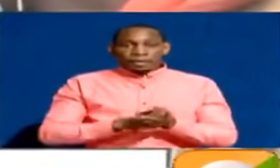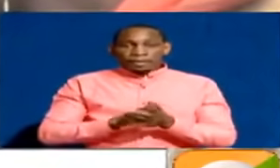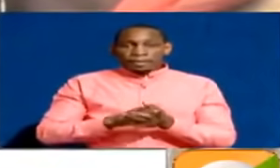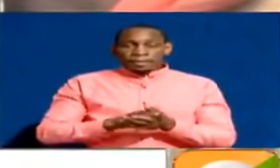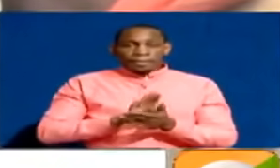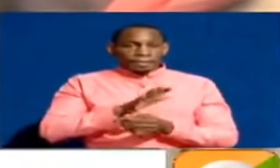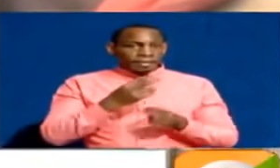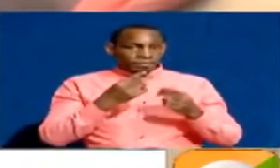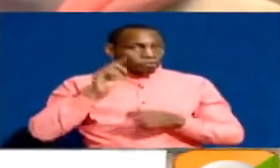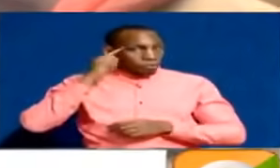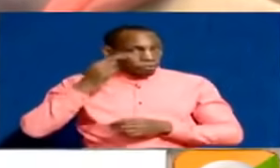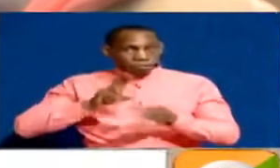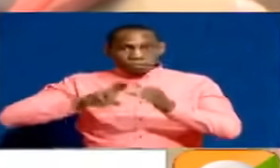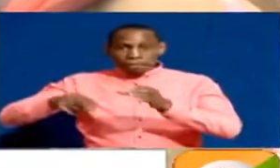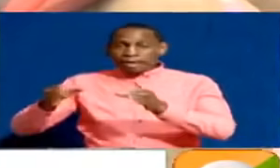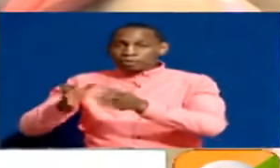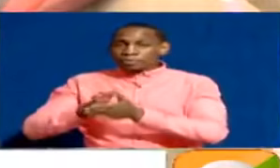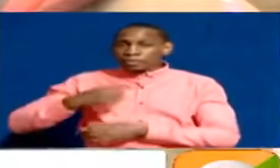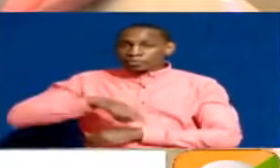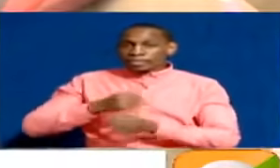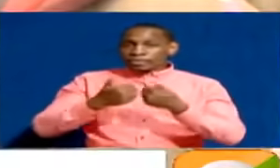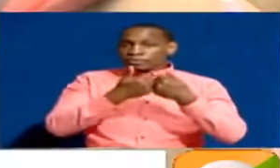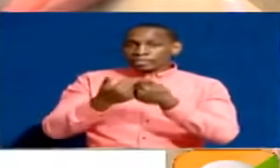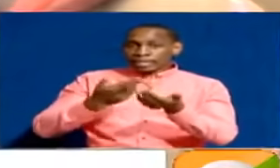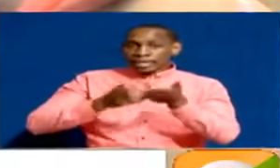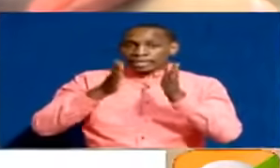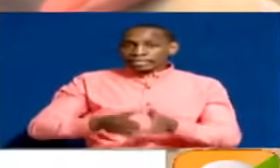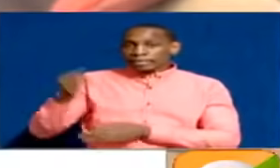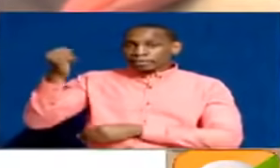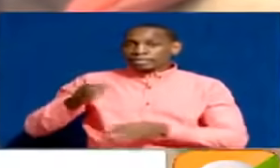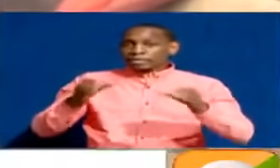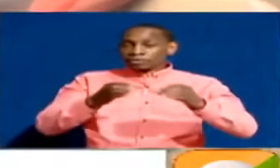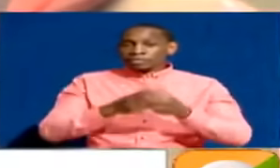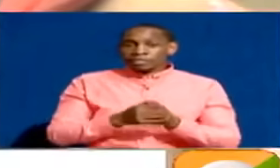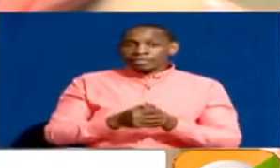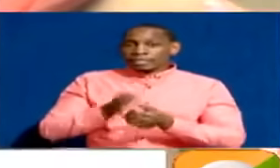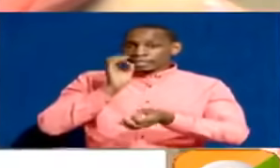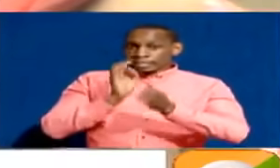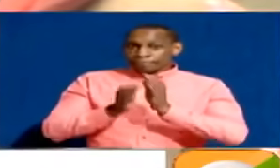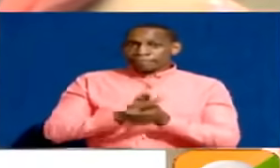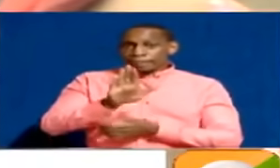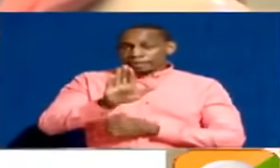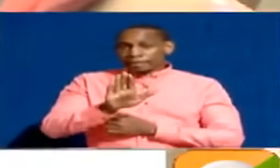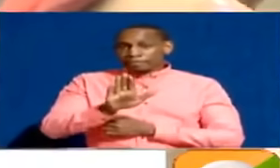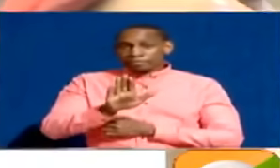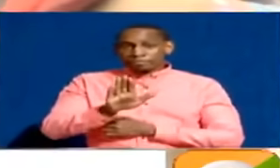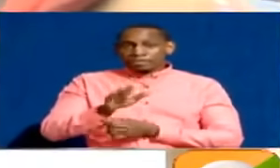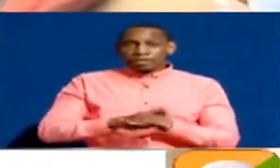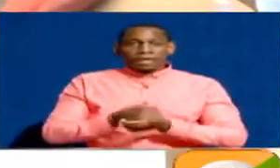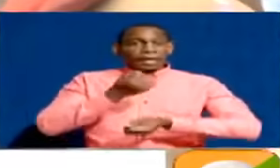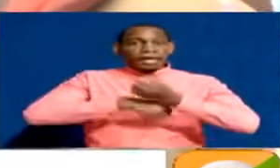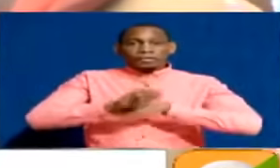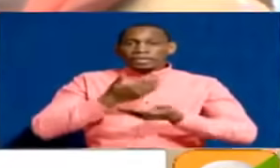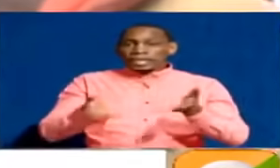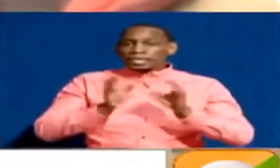to have vacated the party. So we are challenging the registrar of political parties. If you not have taken